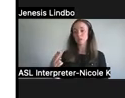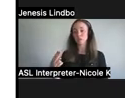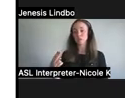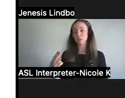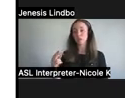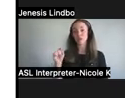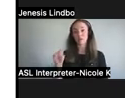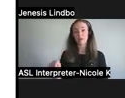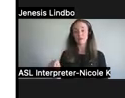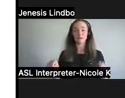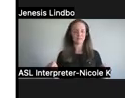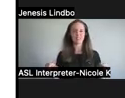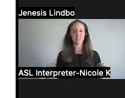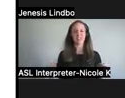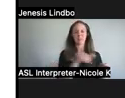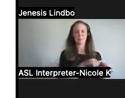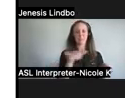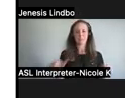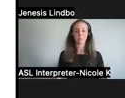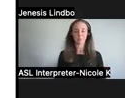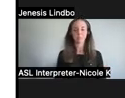that work with the Xbox Adaptive Controller.